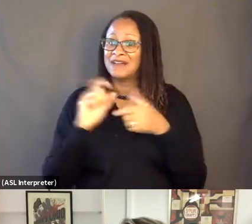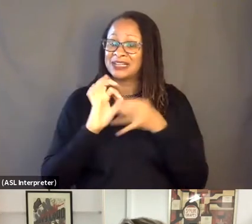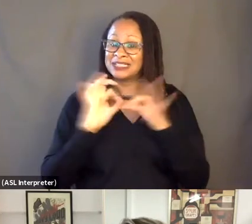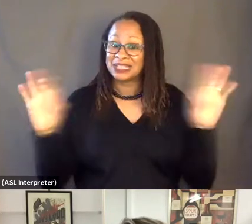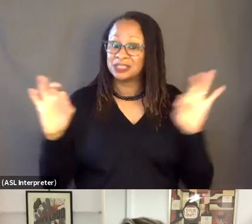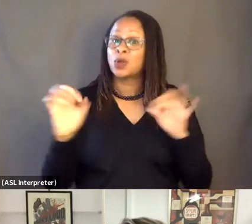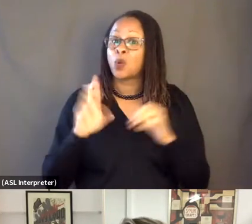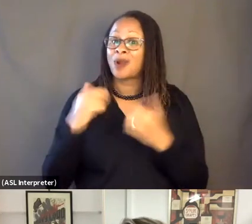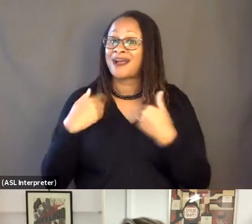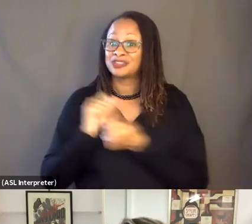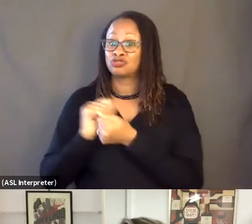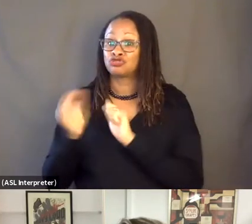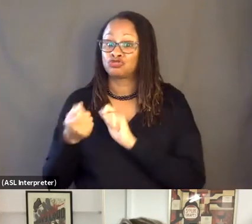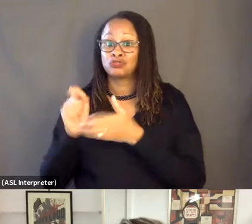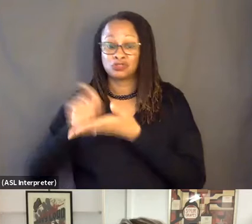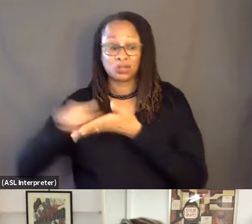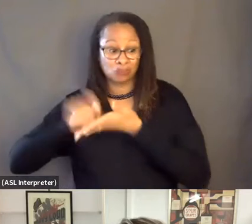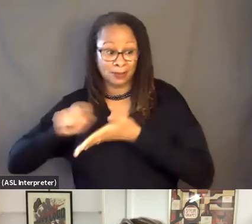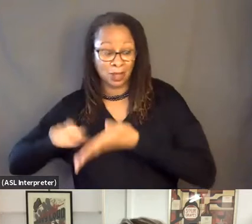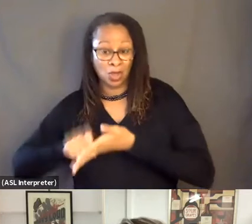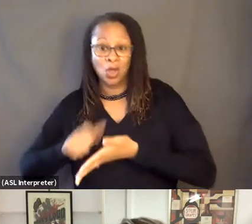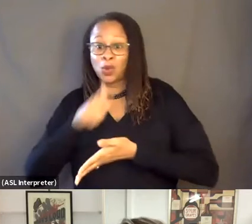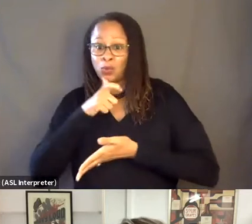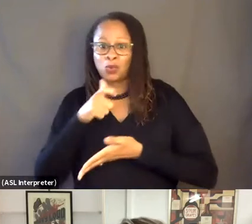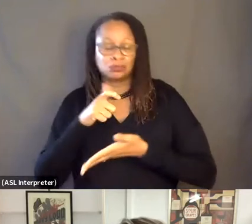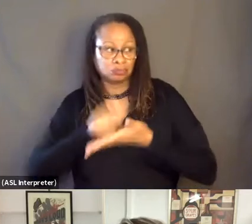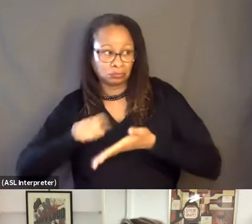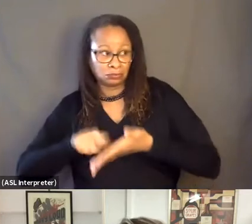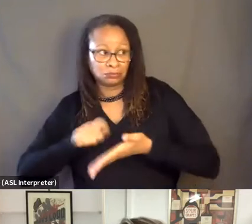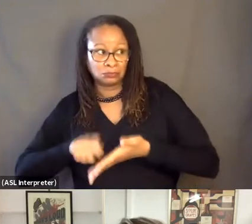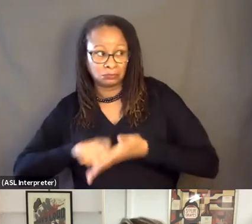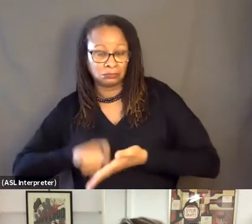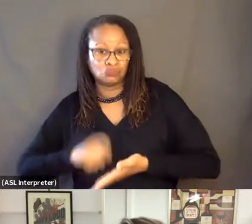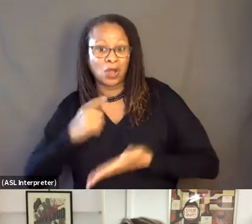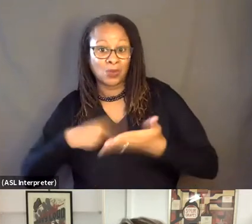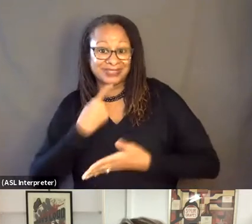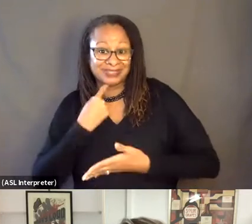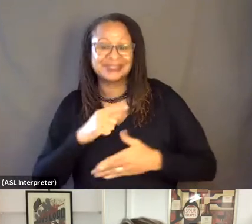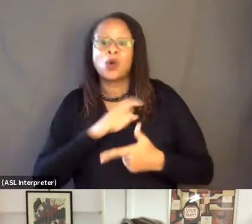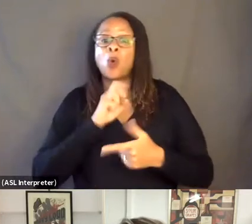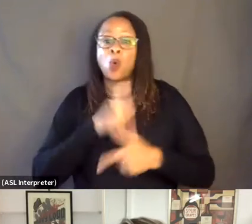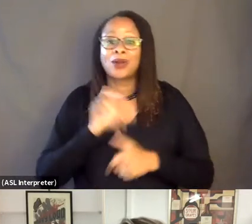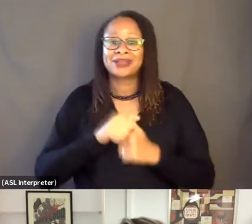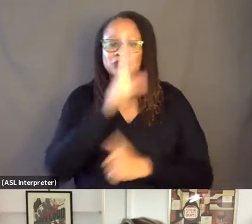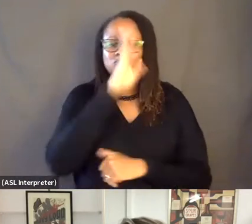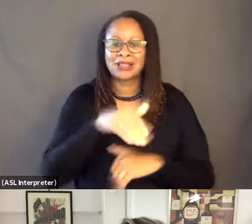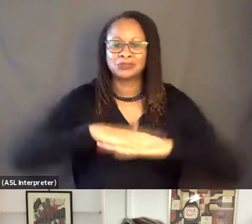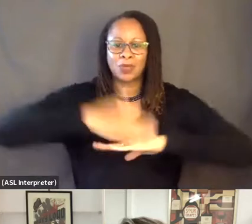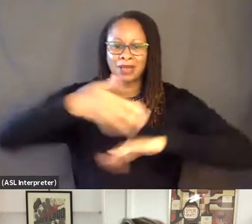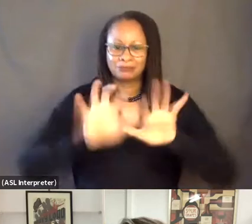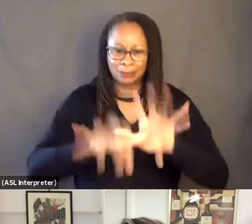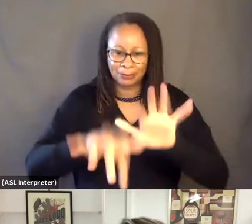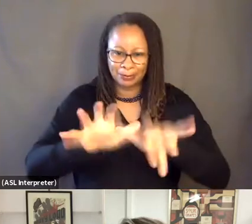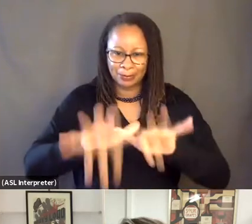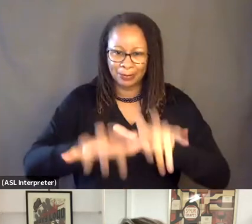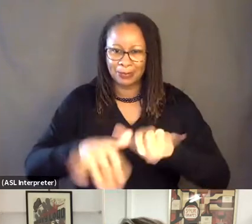he can write directly onto a computer keyboard. This can be a little bit trickier because of